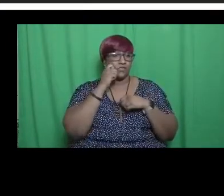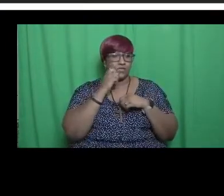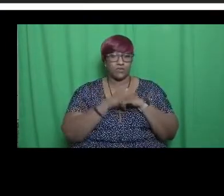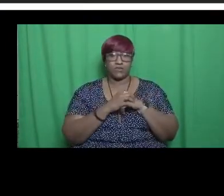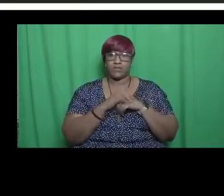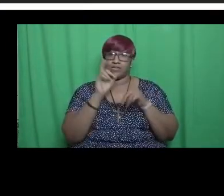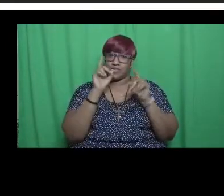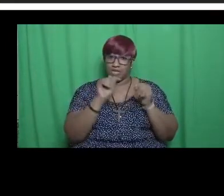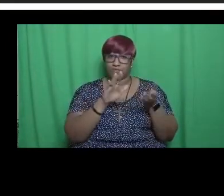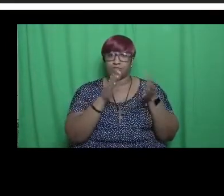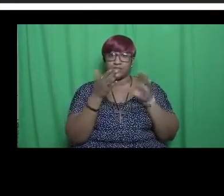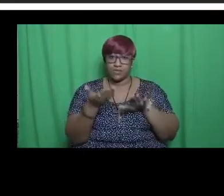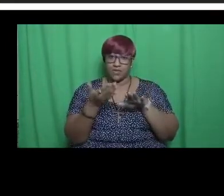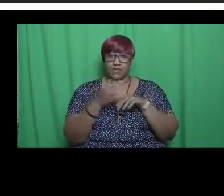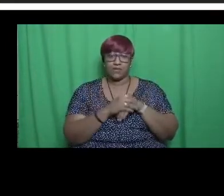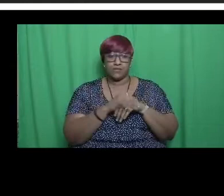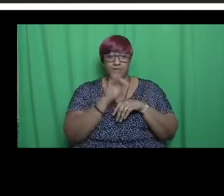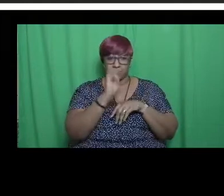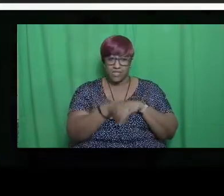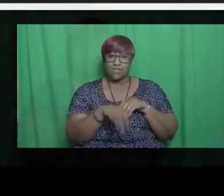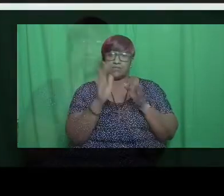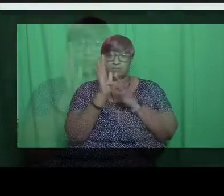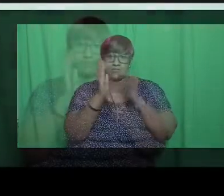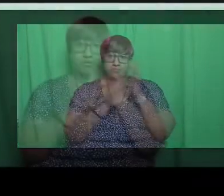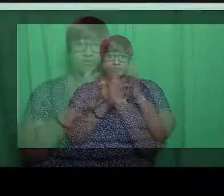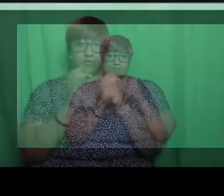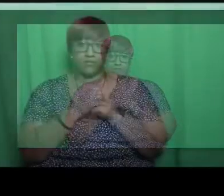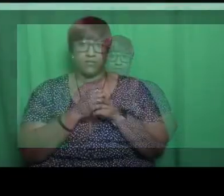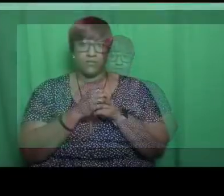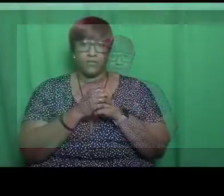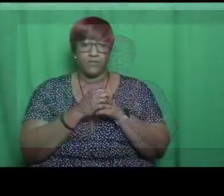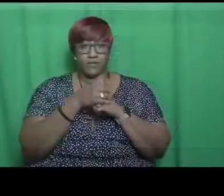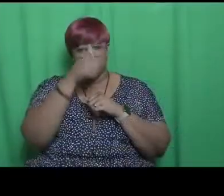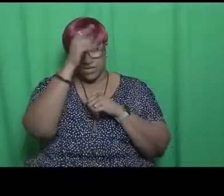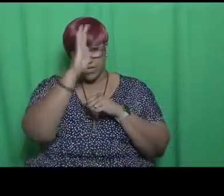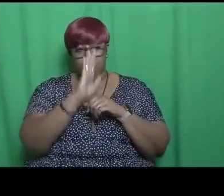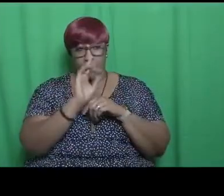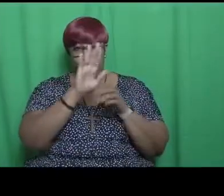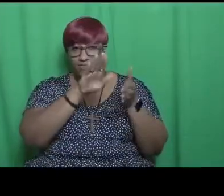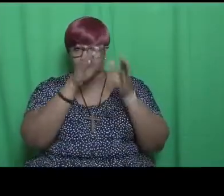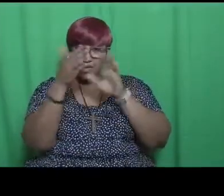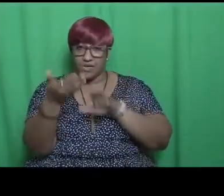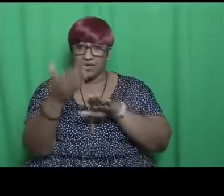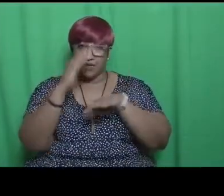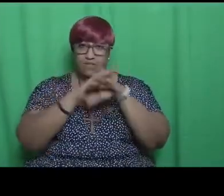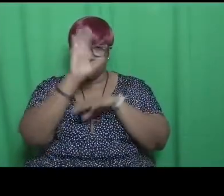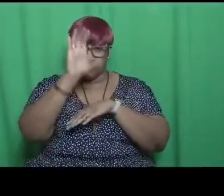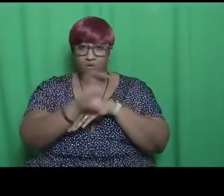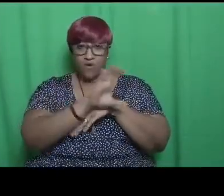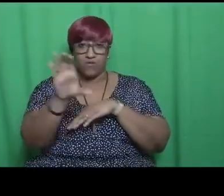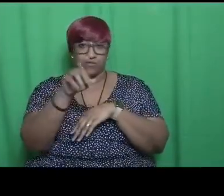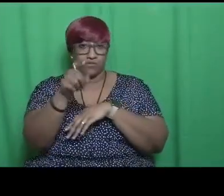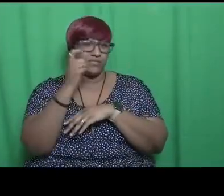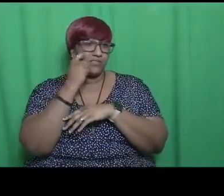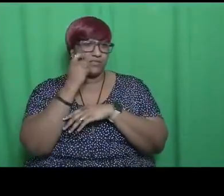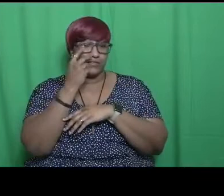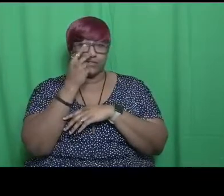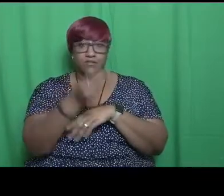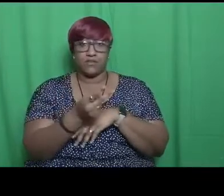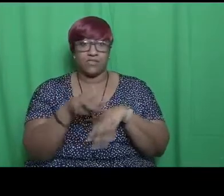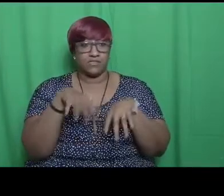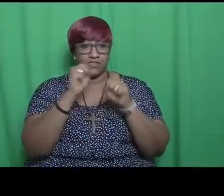had to die. He said, that's me. God, when I died on that cross that you just saw, God took